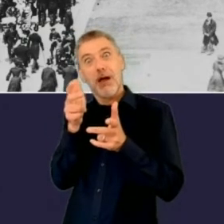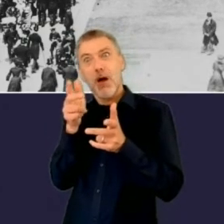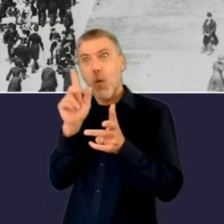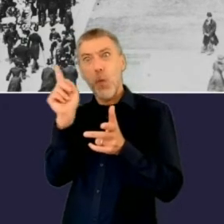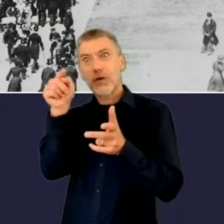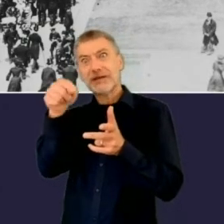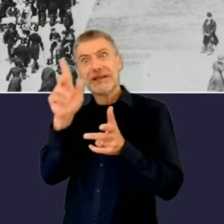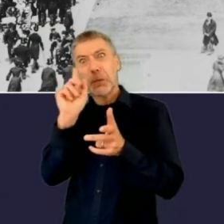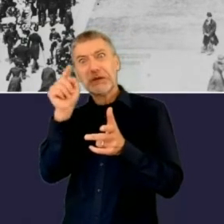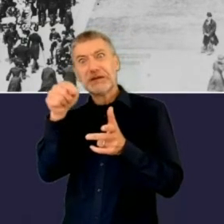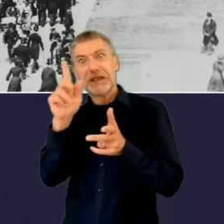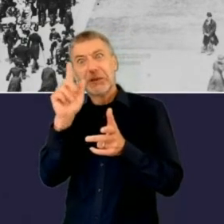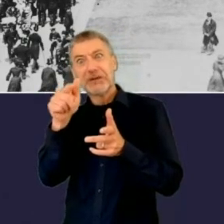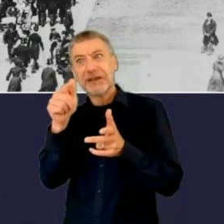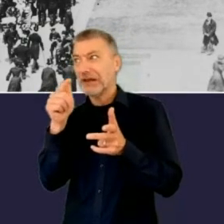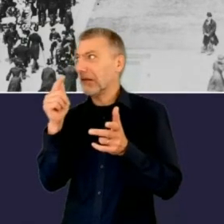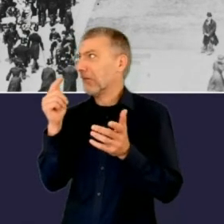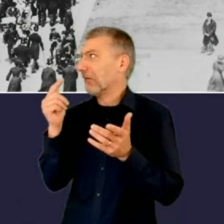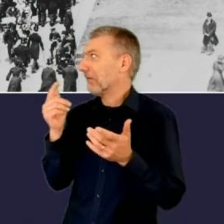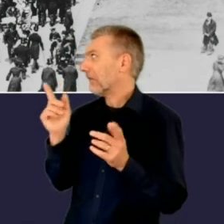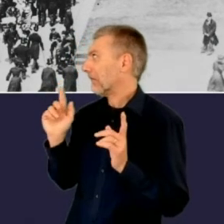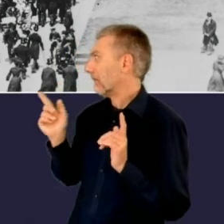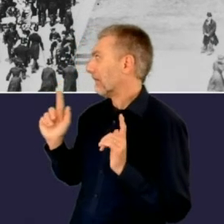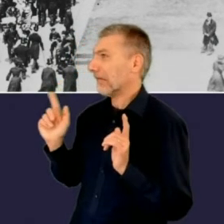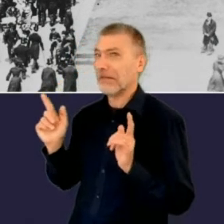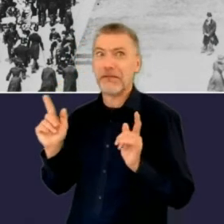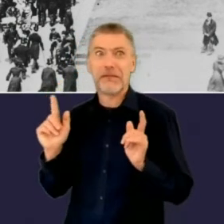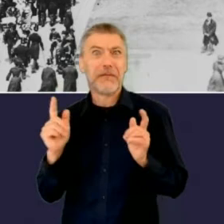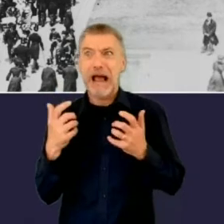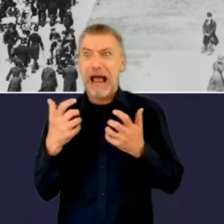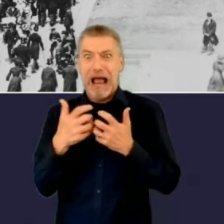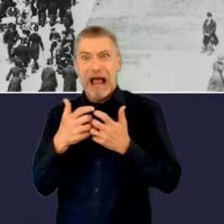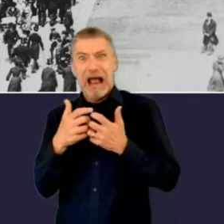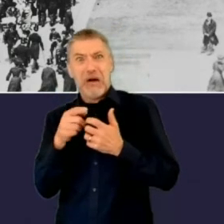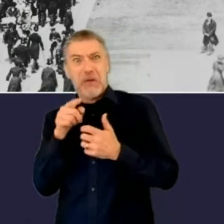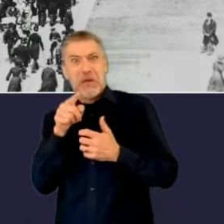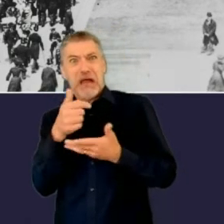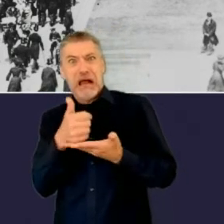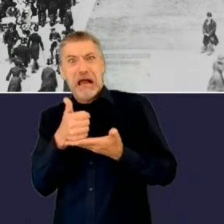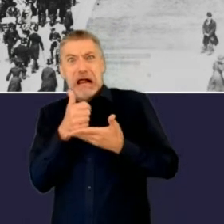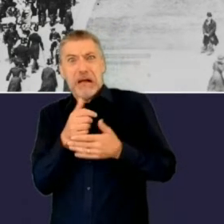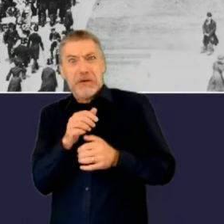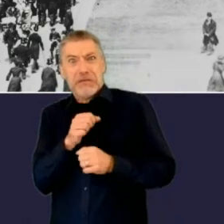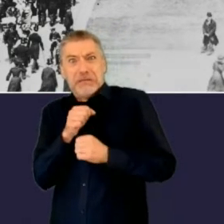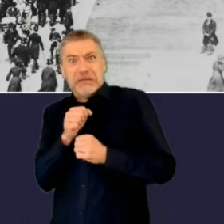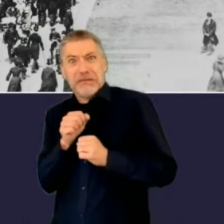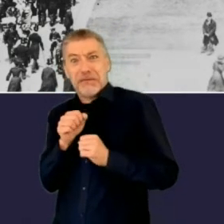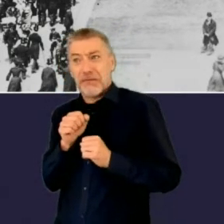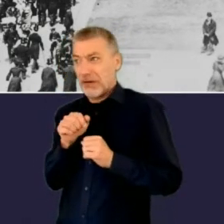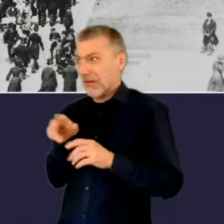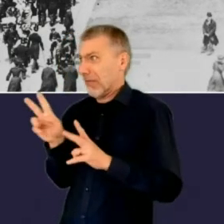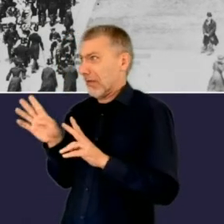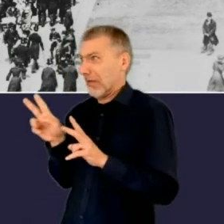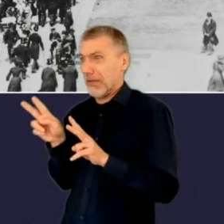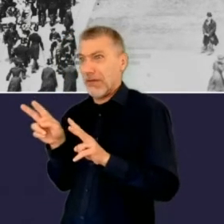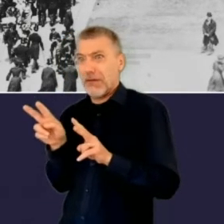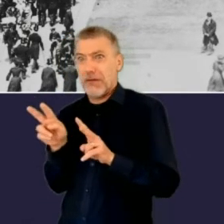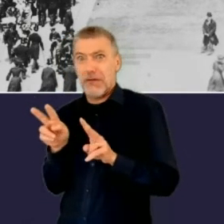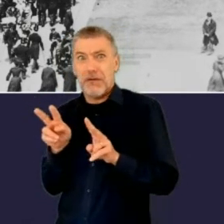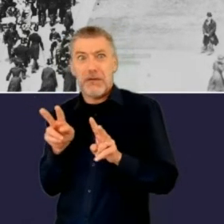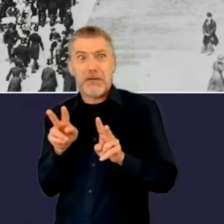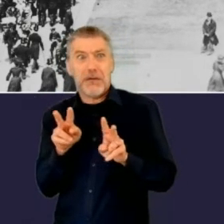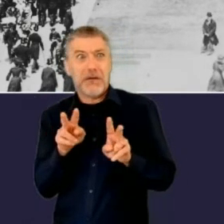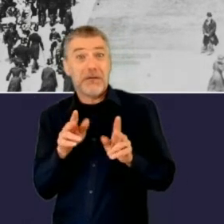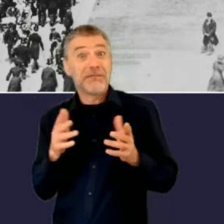that? I've never seen one of these before. How is that going to change my life? And they can't keep walking, and they had to stop and look at it. And what I